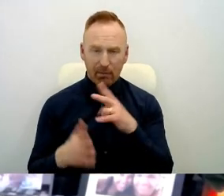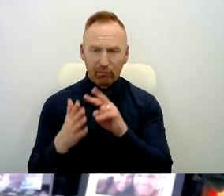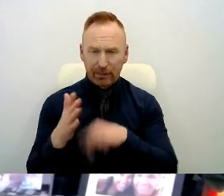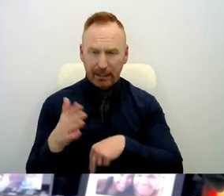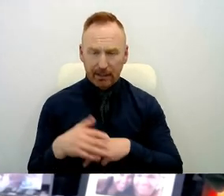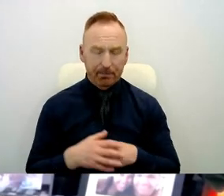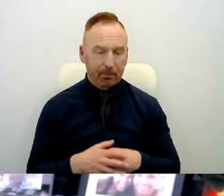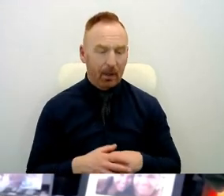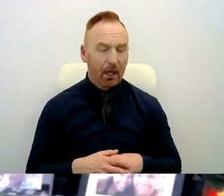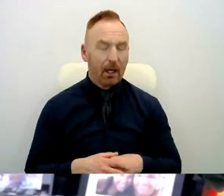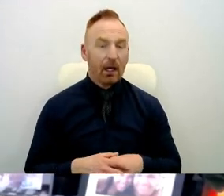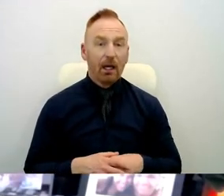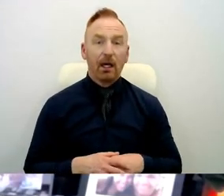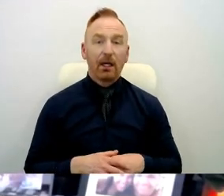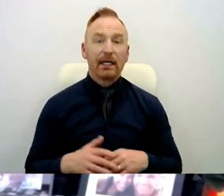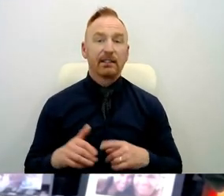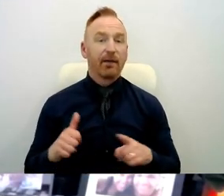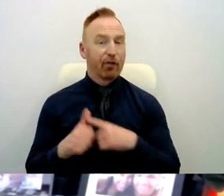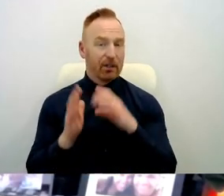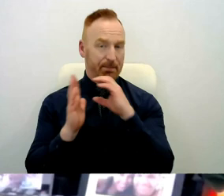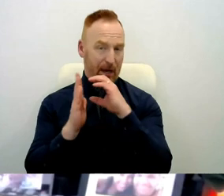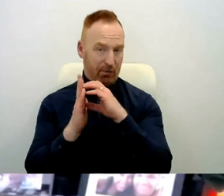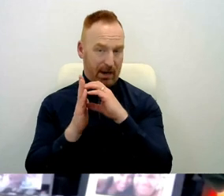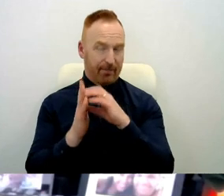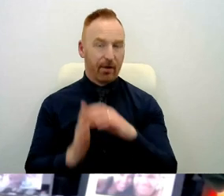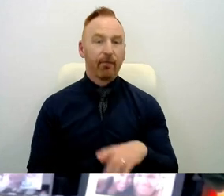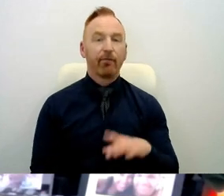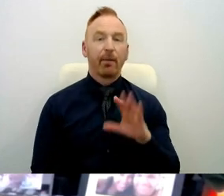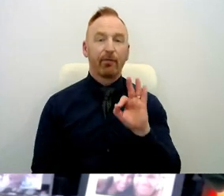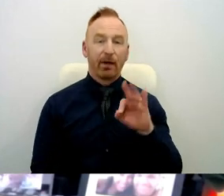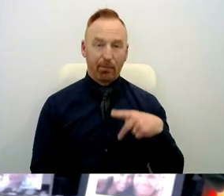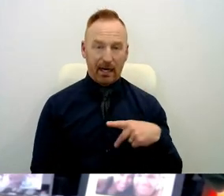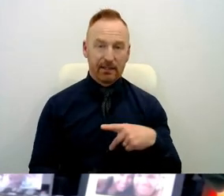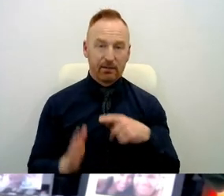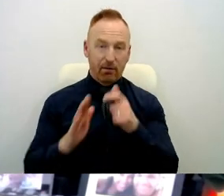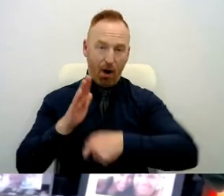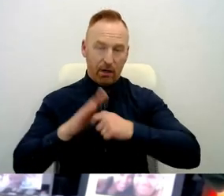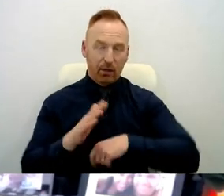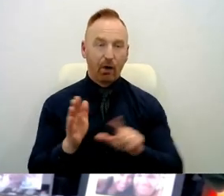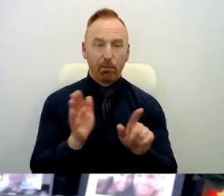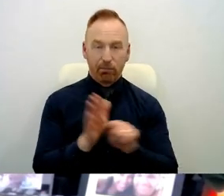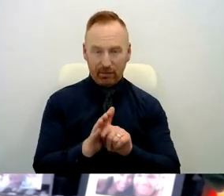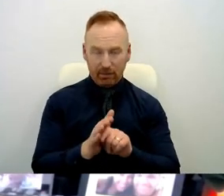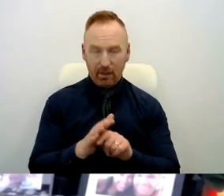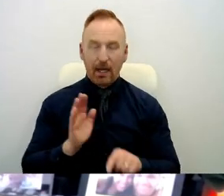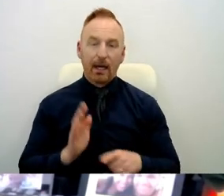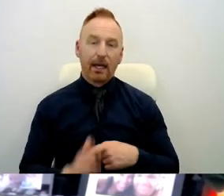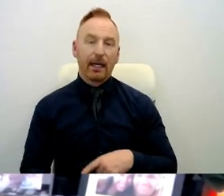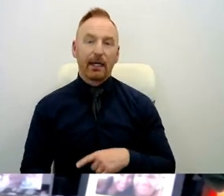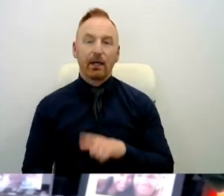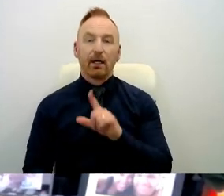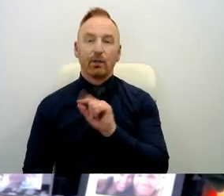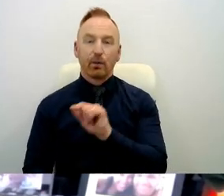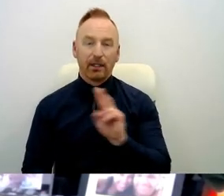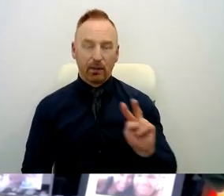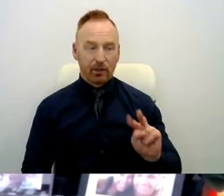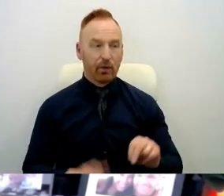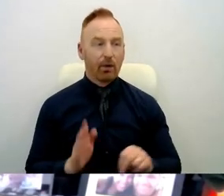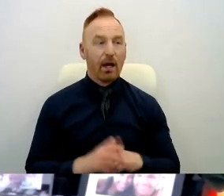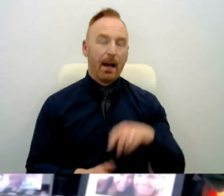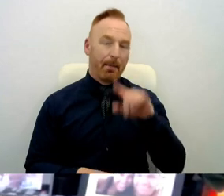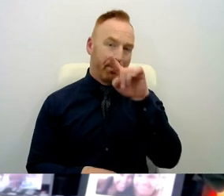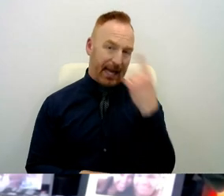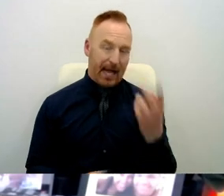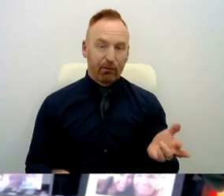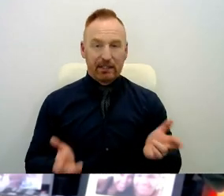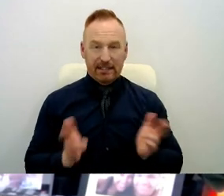to you. This is the first paragraph from a Free Press article published March 4th, 2022, Philadelphia. Black retired